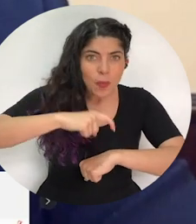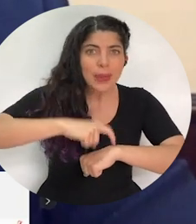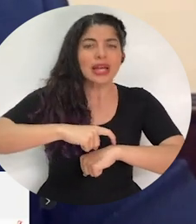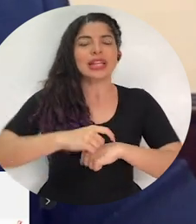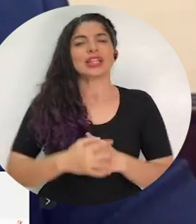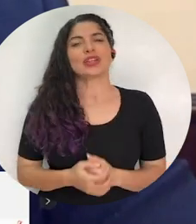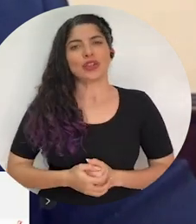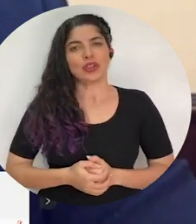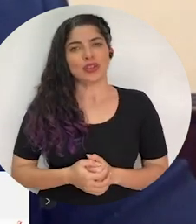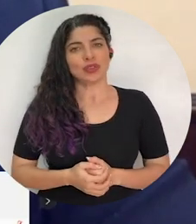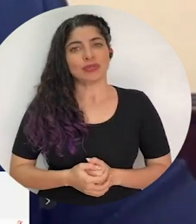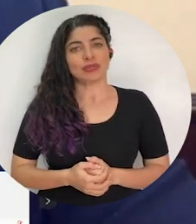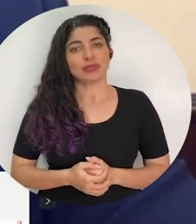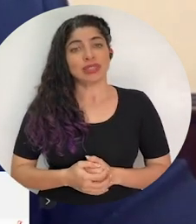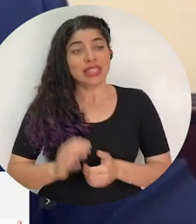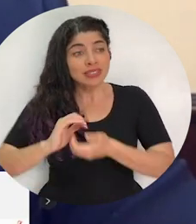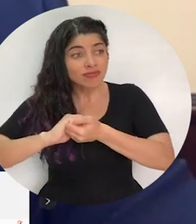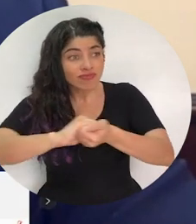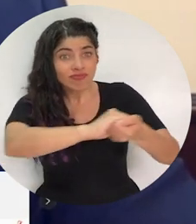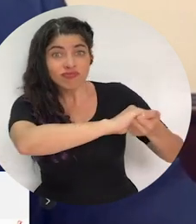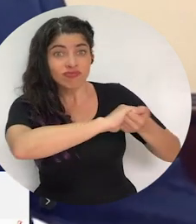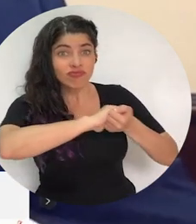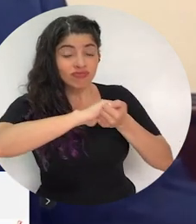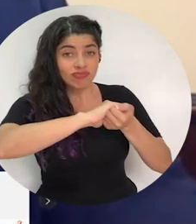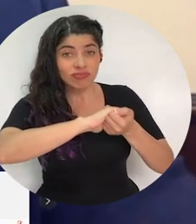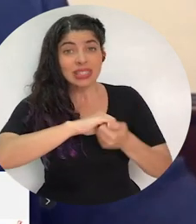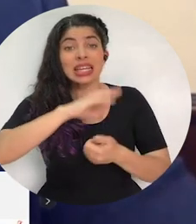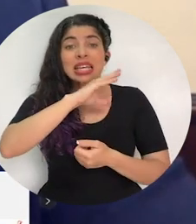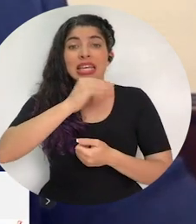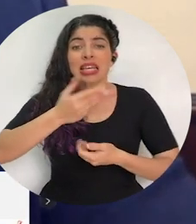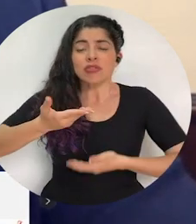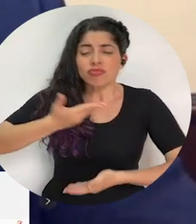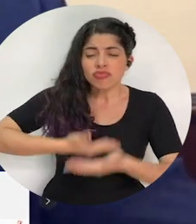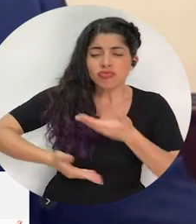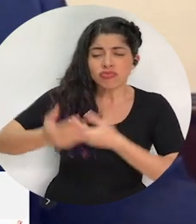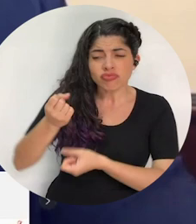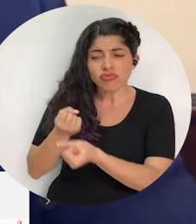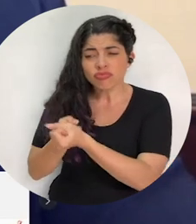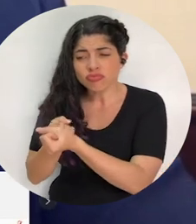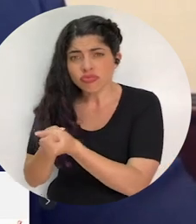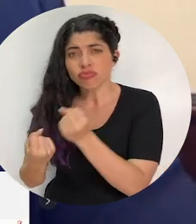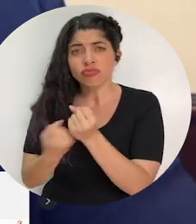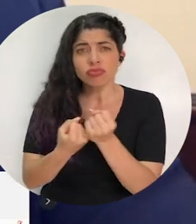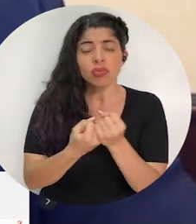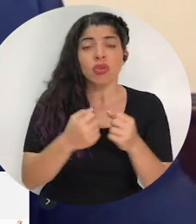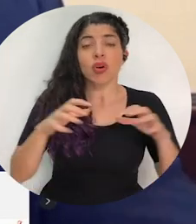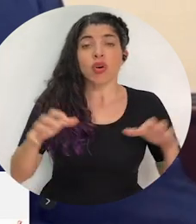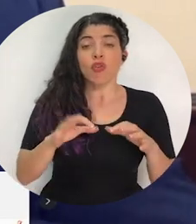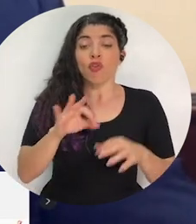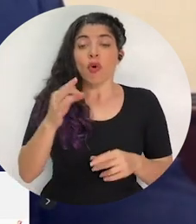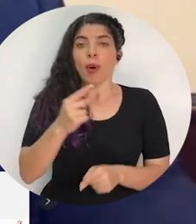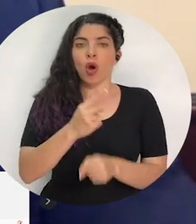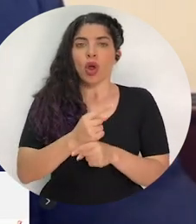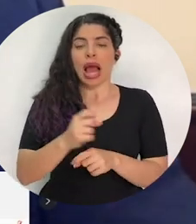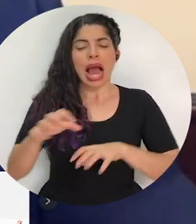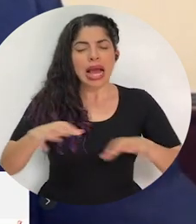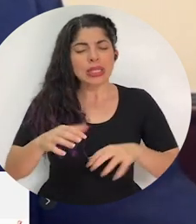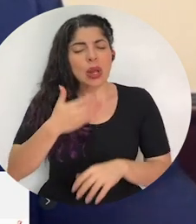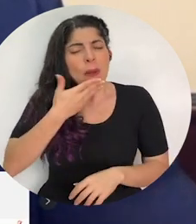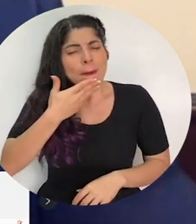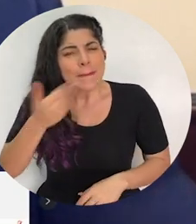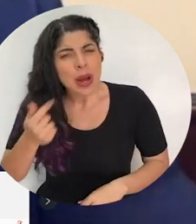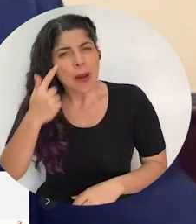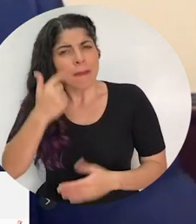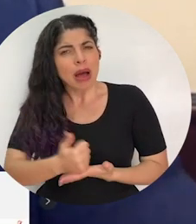of occasion in which solidarity and altruism, doing what's correct, doing